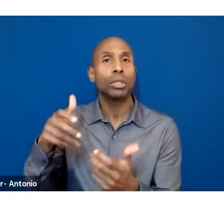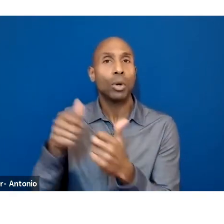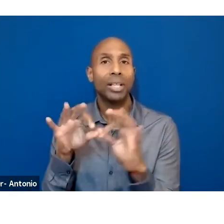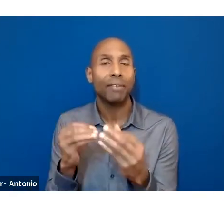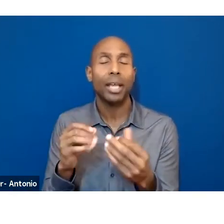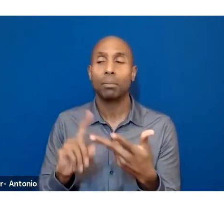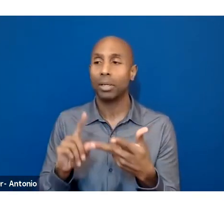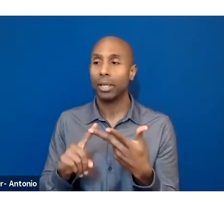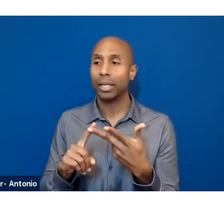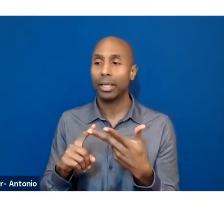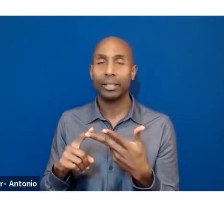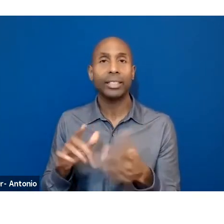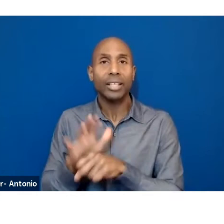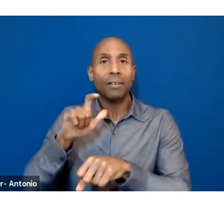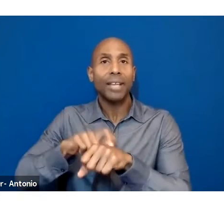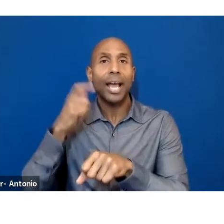activities that we were just talking about.